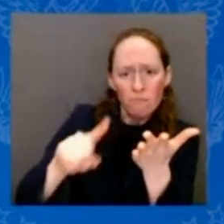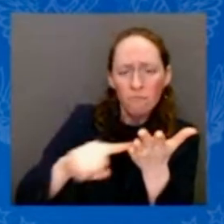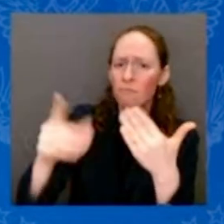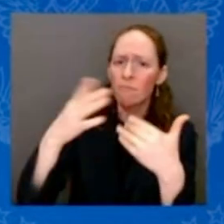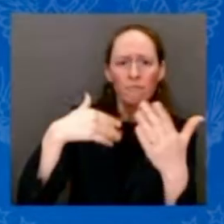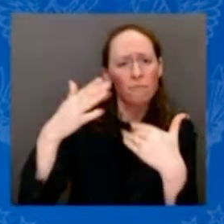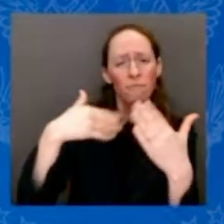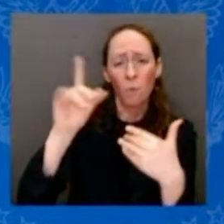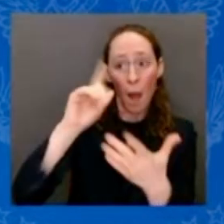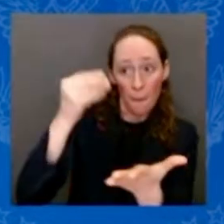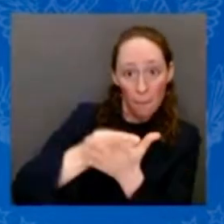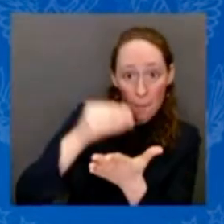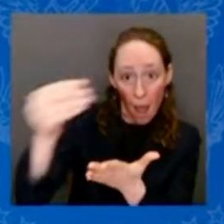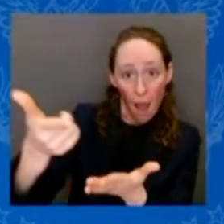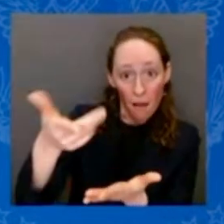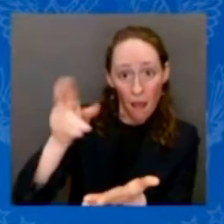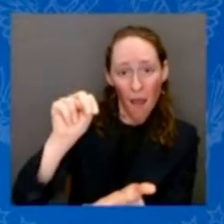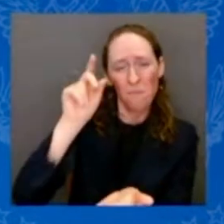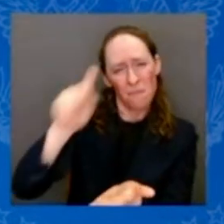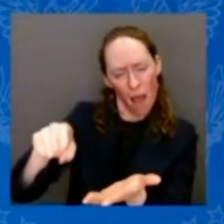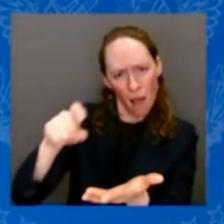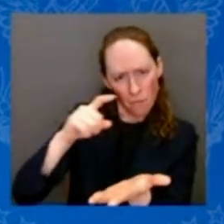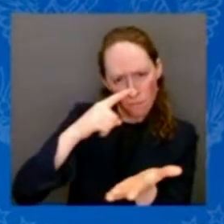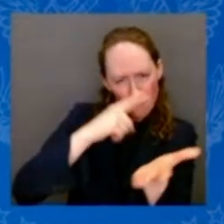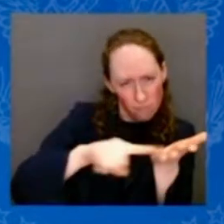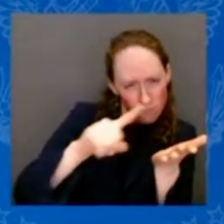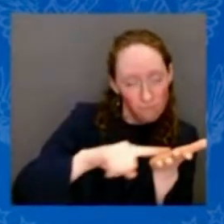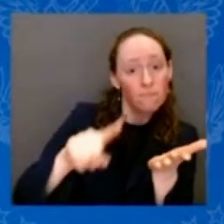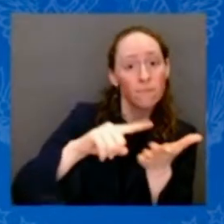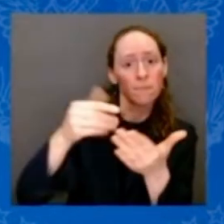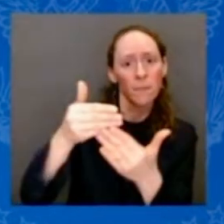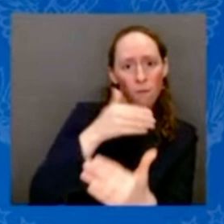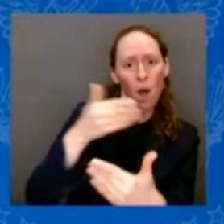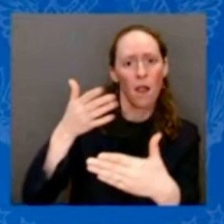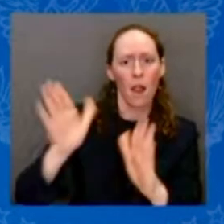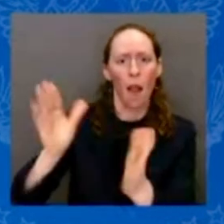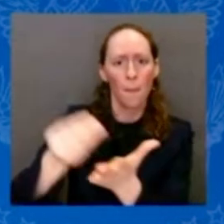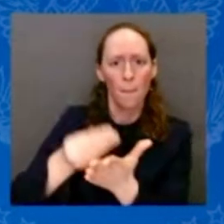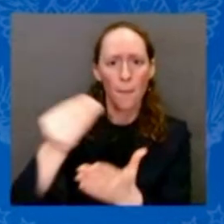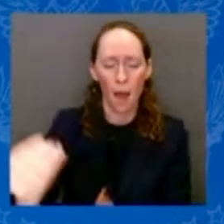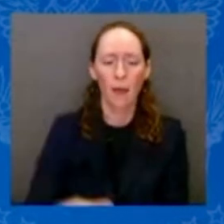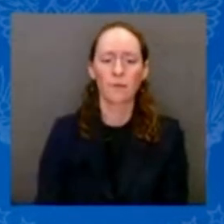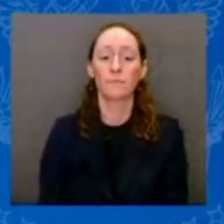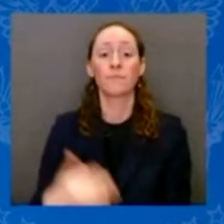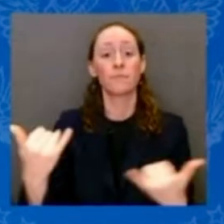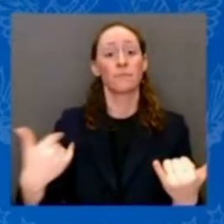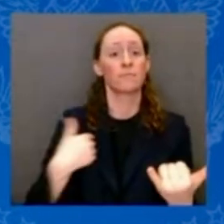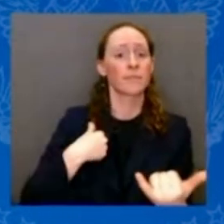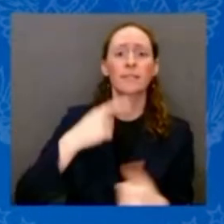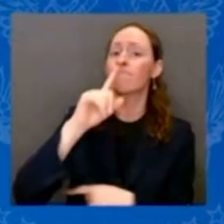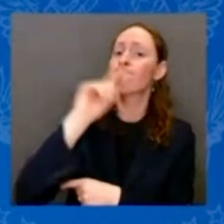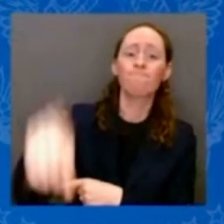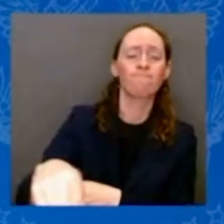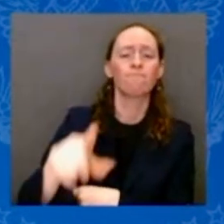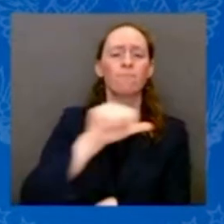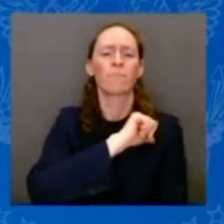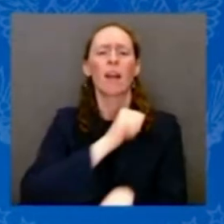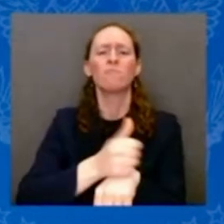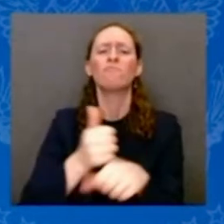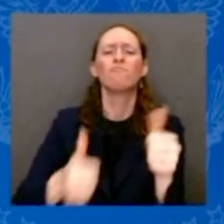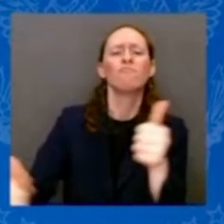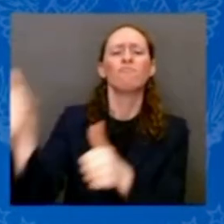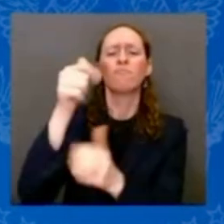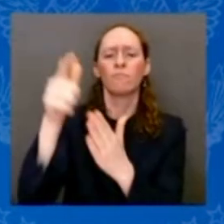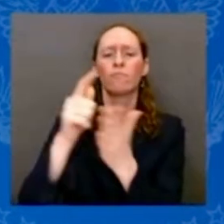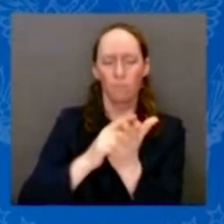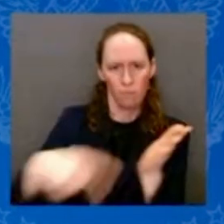in the meantime, my executive order directs my Attorney General to take every lawful action possible to move us as close as we